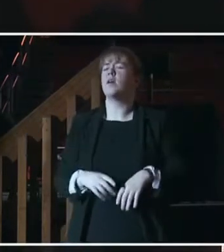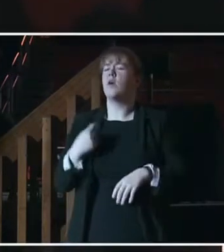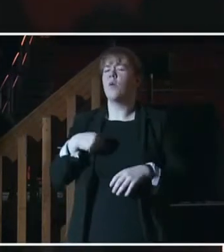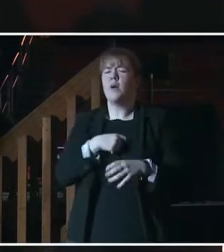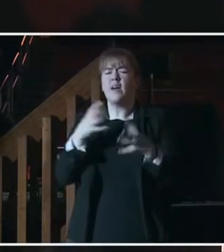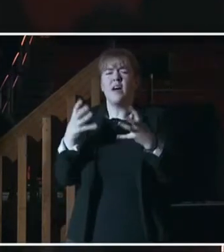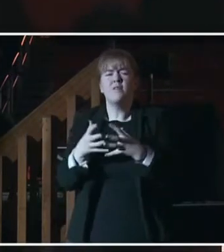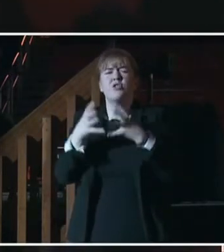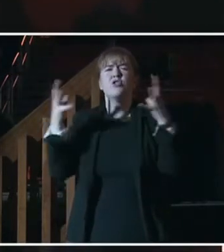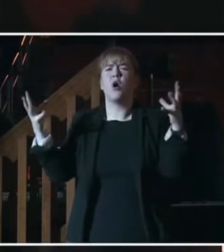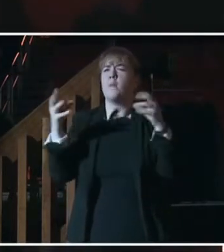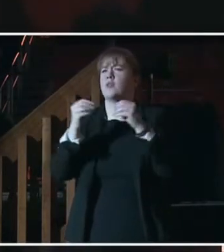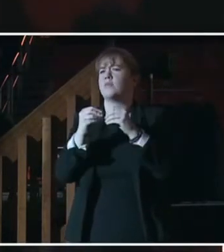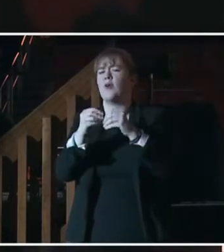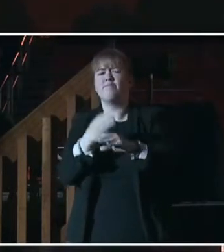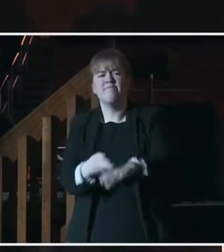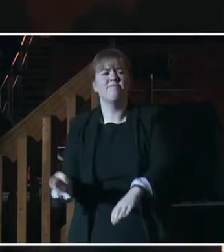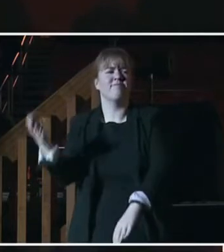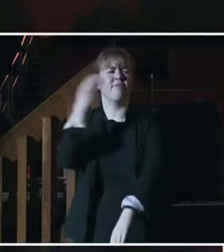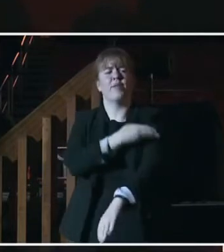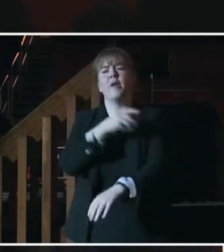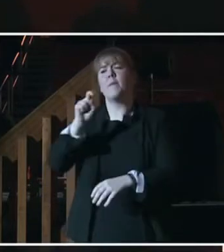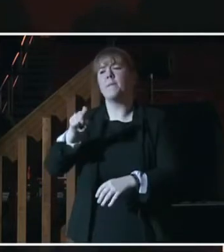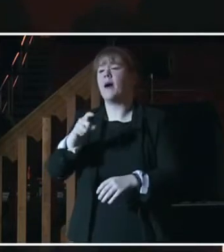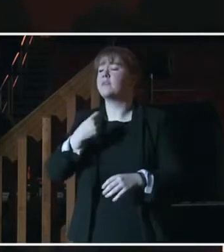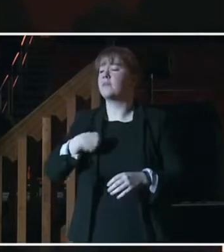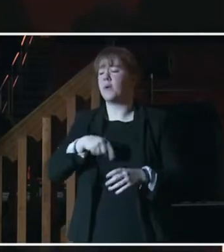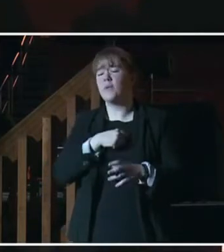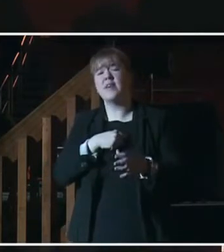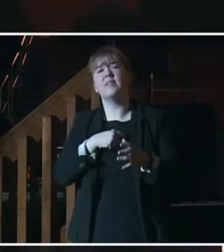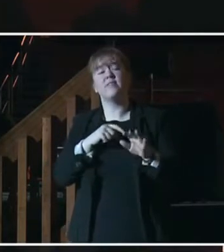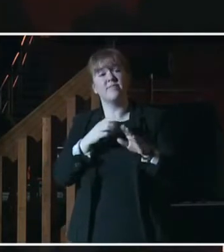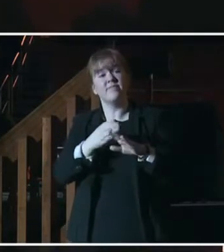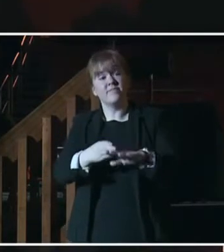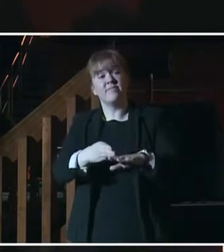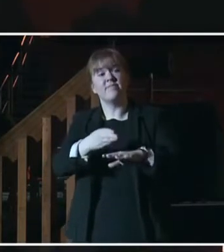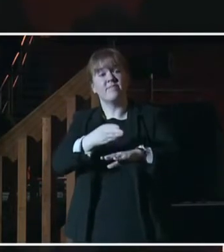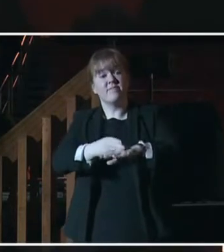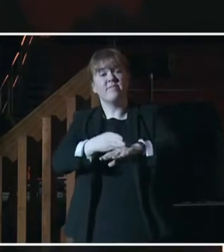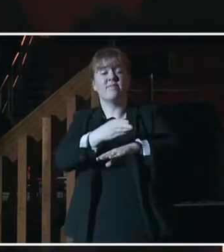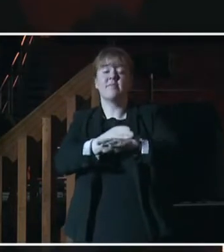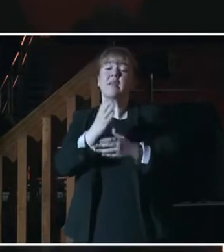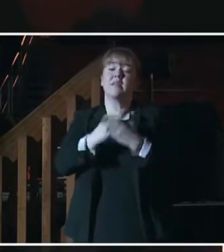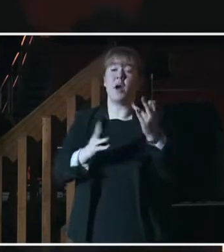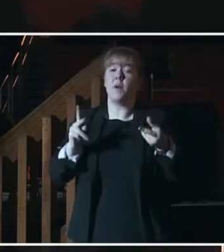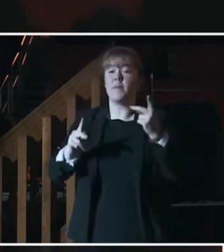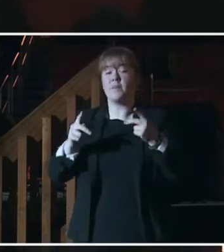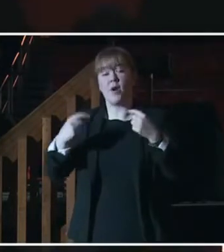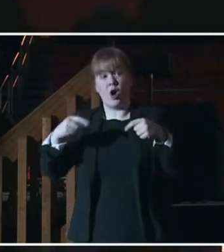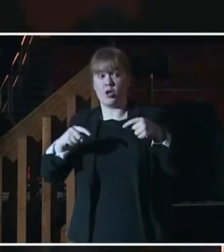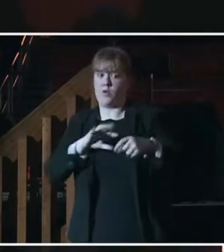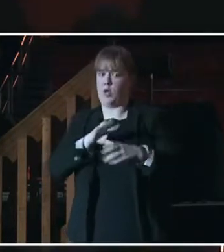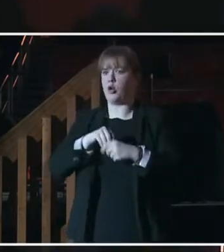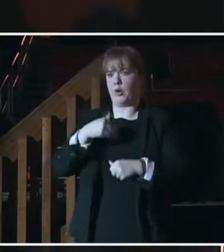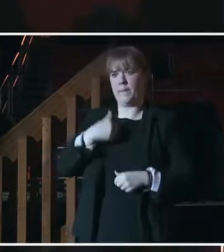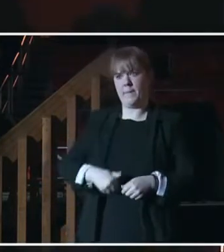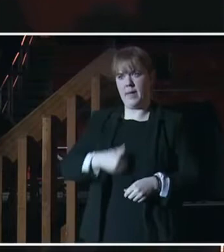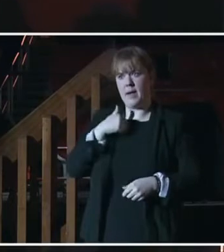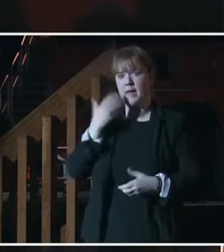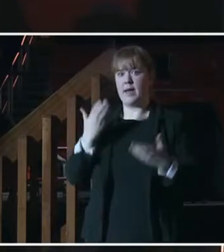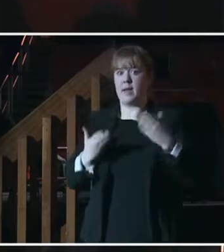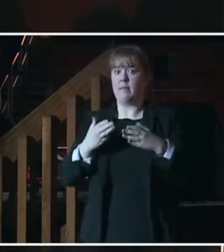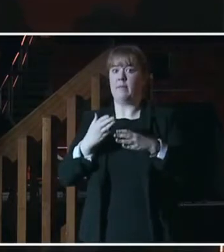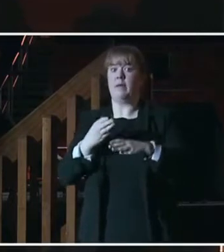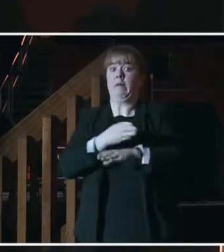much further to go, but we have come very far. And even though some of us may argue, including me, that we might have